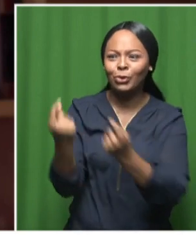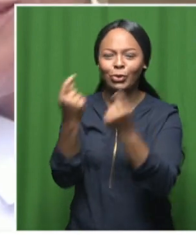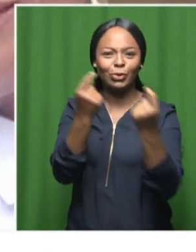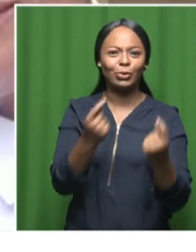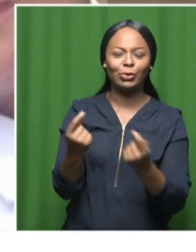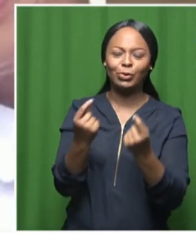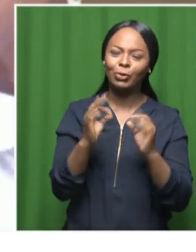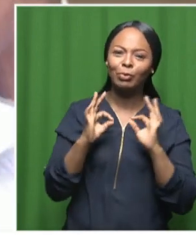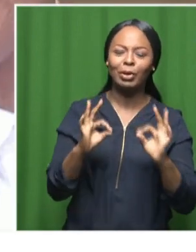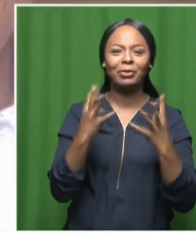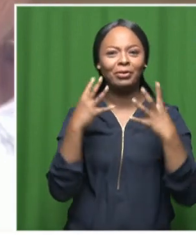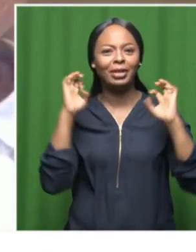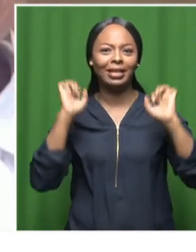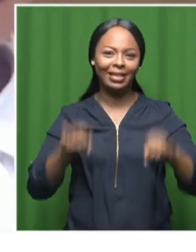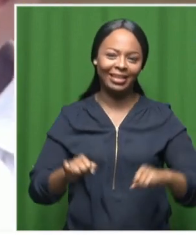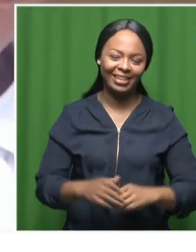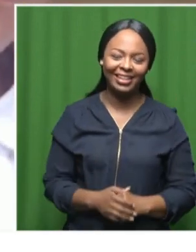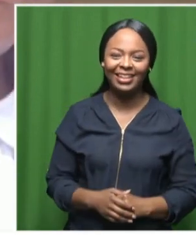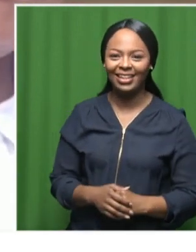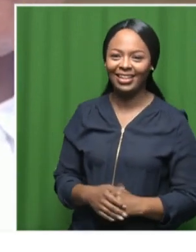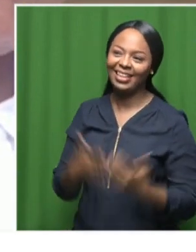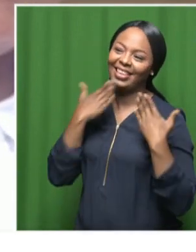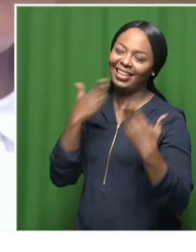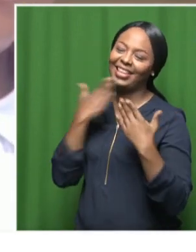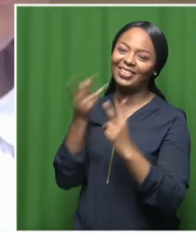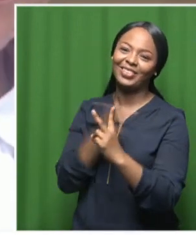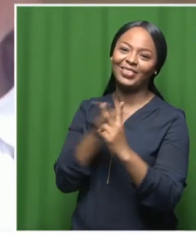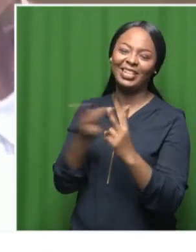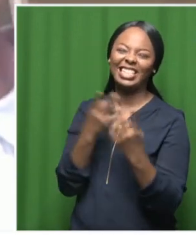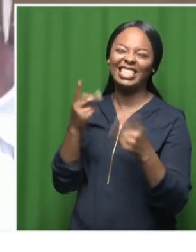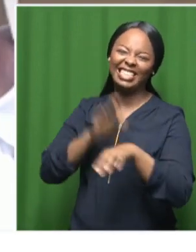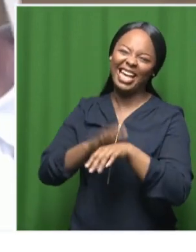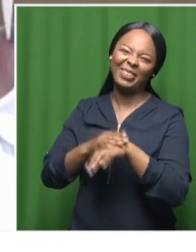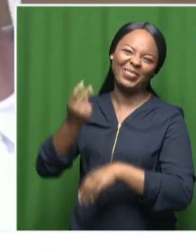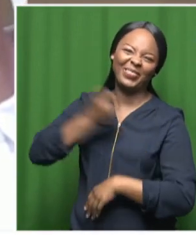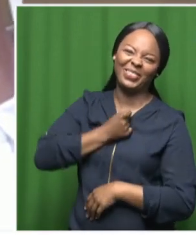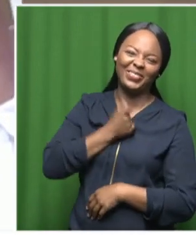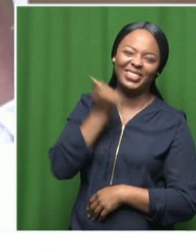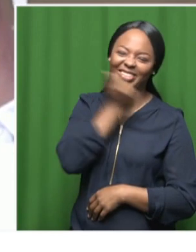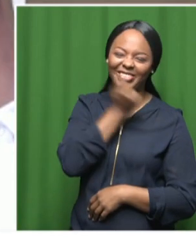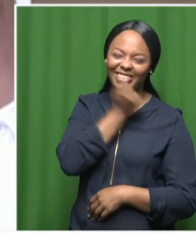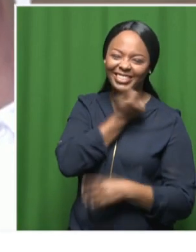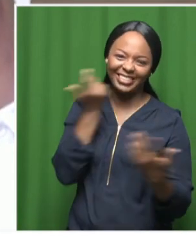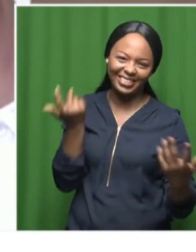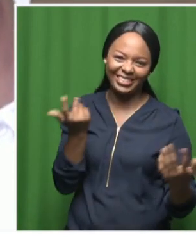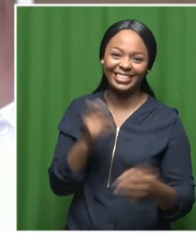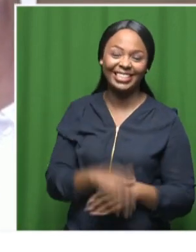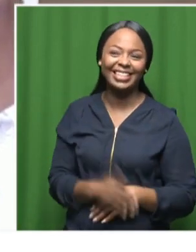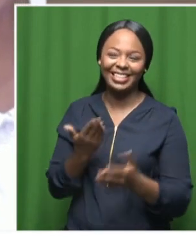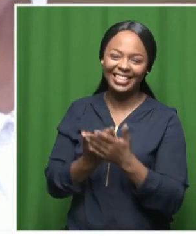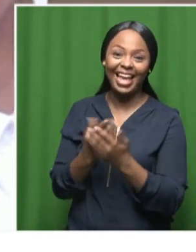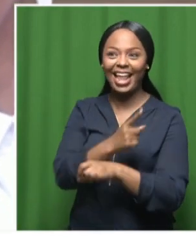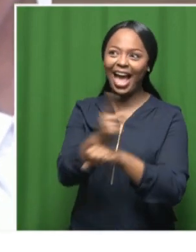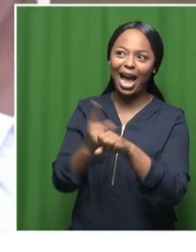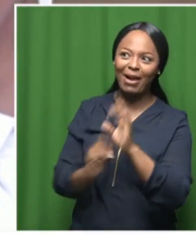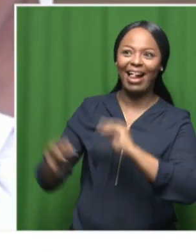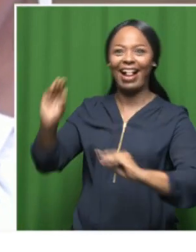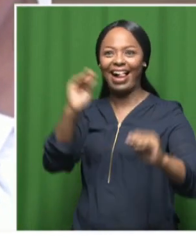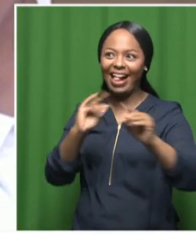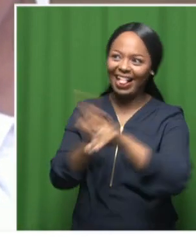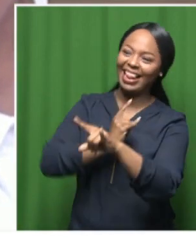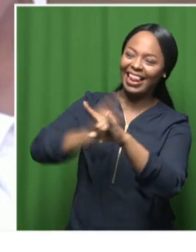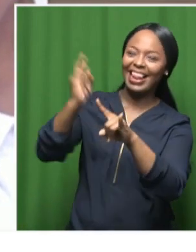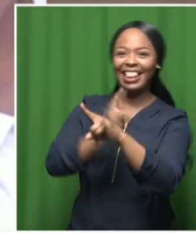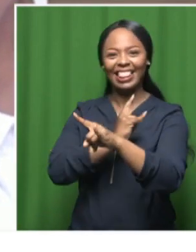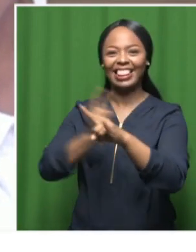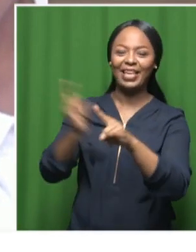right. Ladies, thank you so much for talking to us. Unfortunately, we've run out of time. I know this is a conversation we could have for another hour, but thank you so